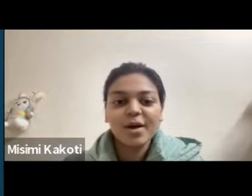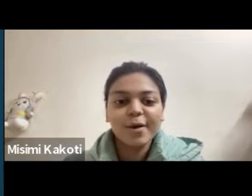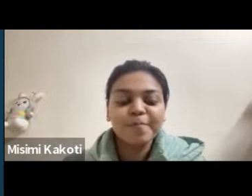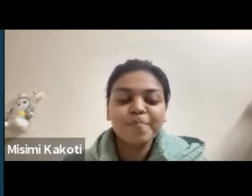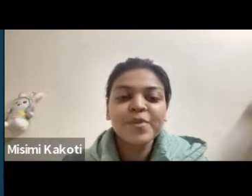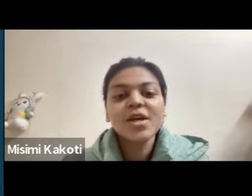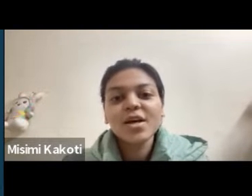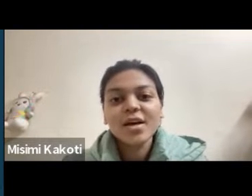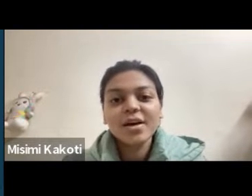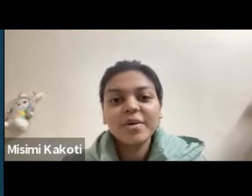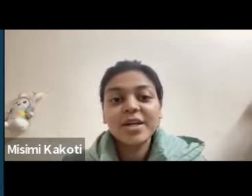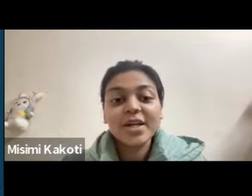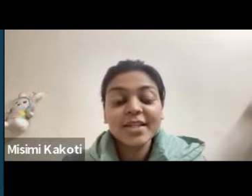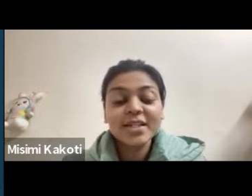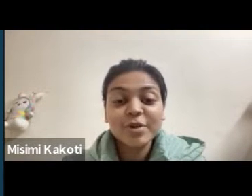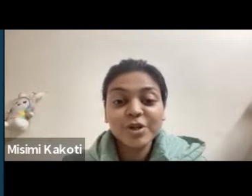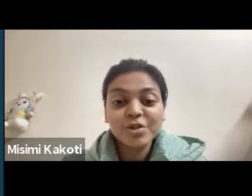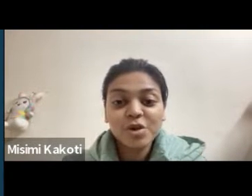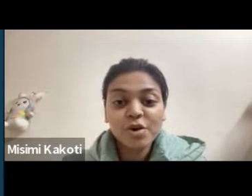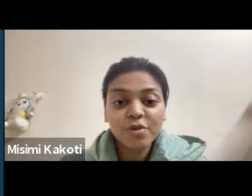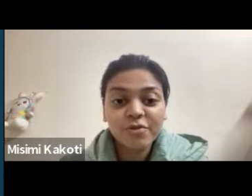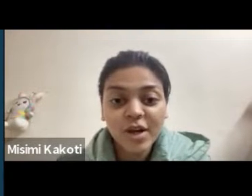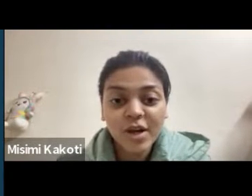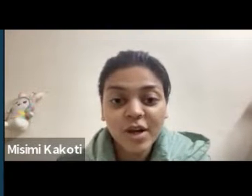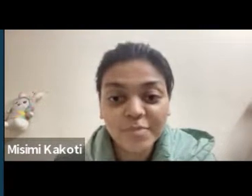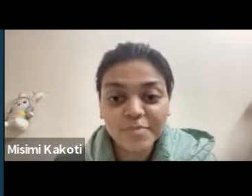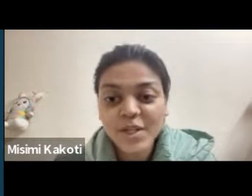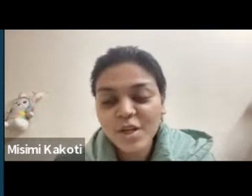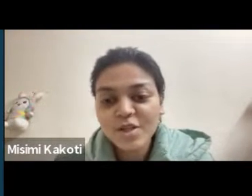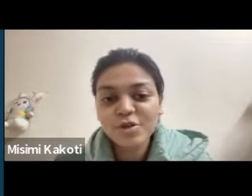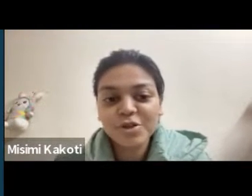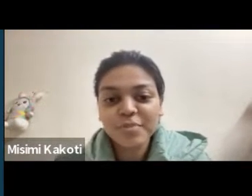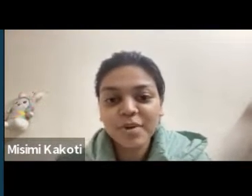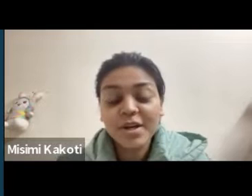document India's experience of